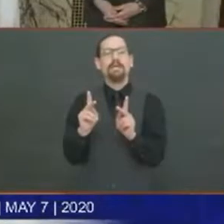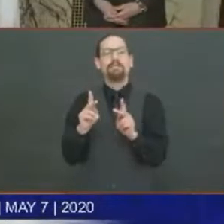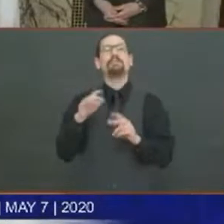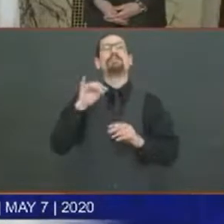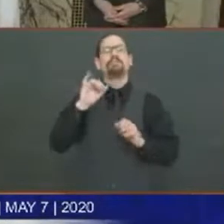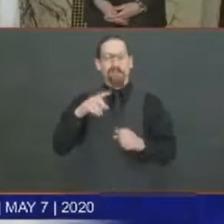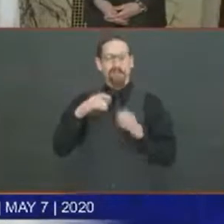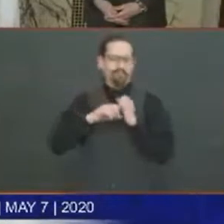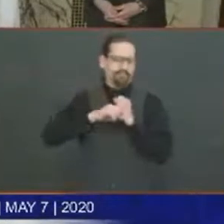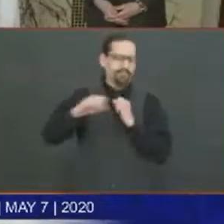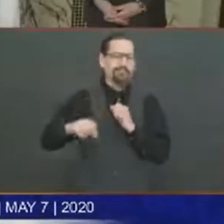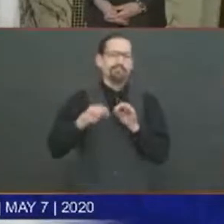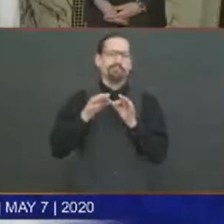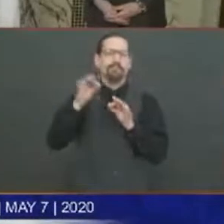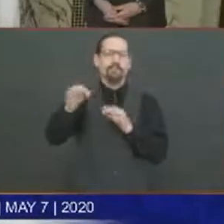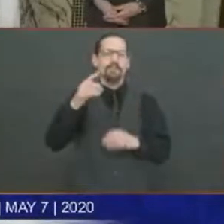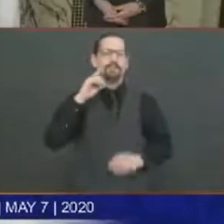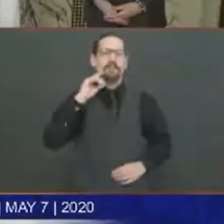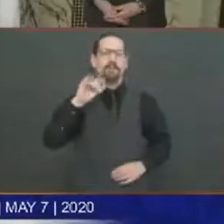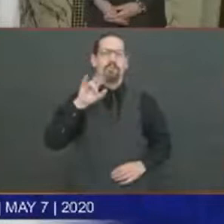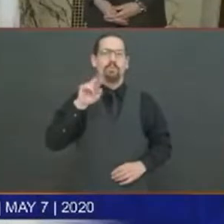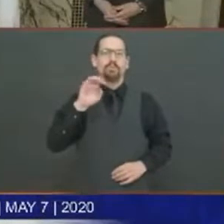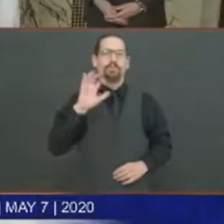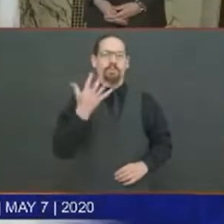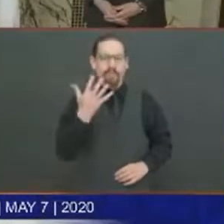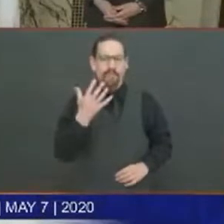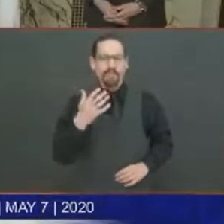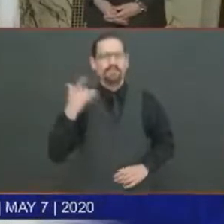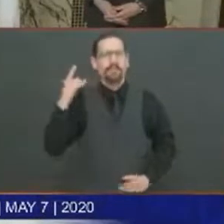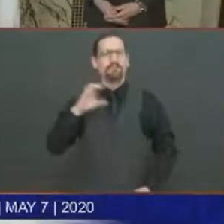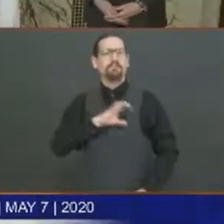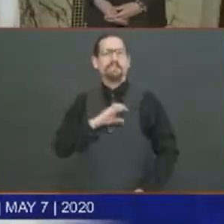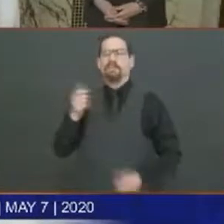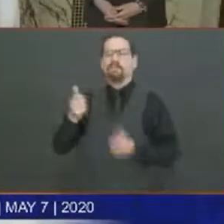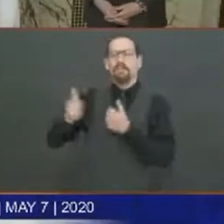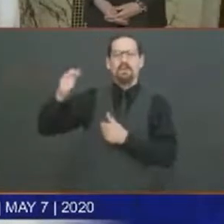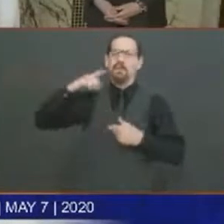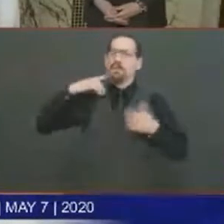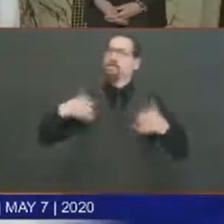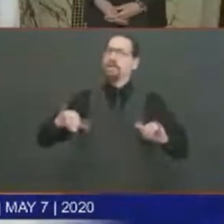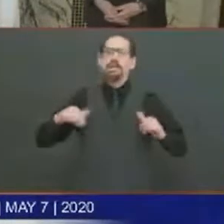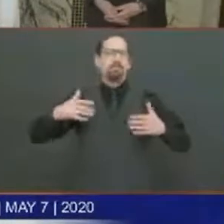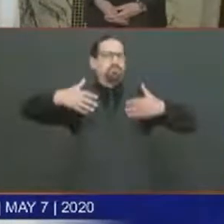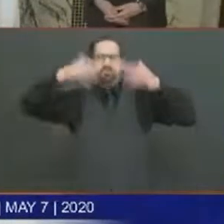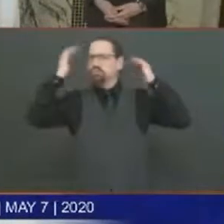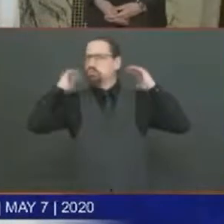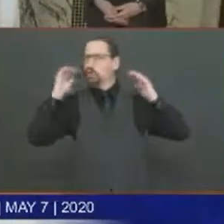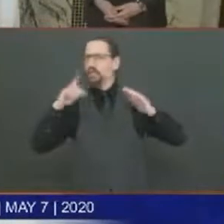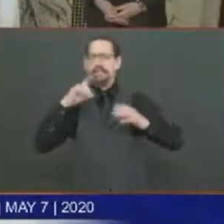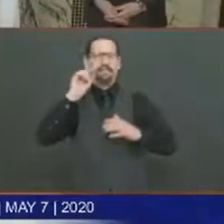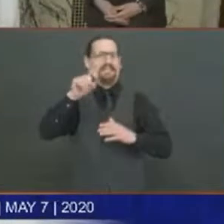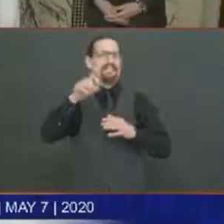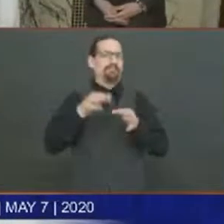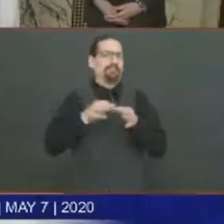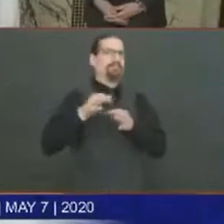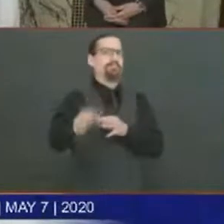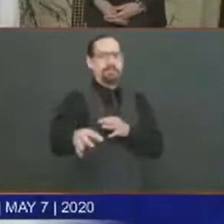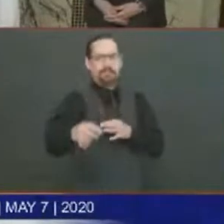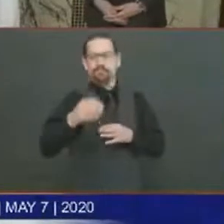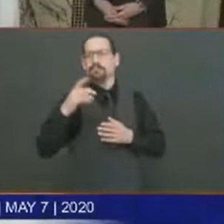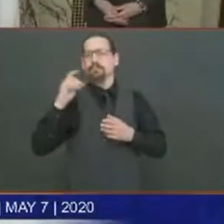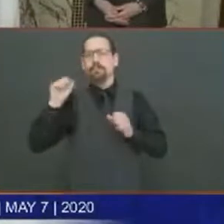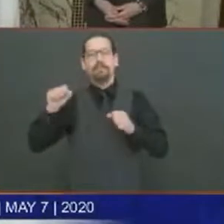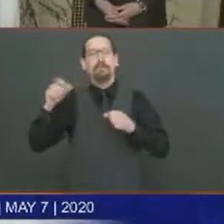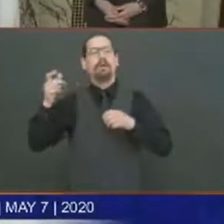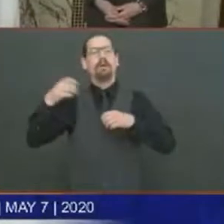Chiefs Association, we've extended the time period that law enforcement has to complete a background check from 7 days to